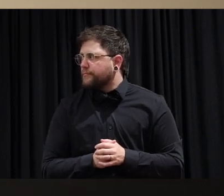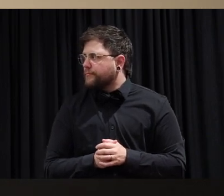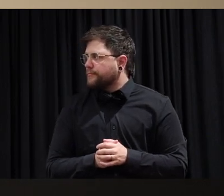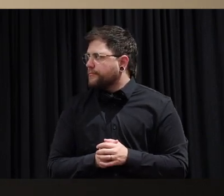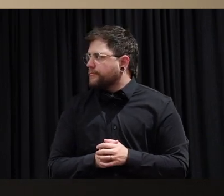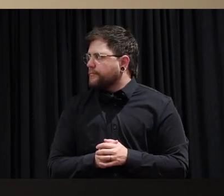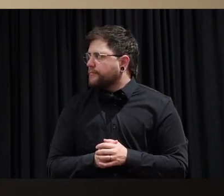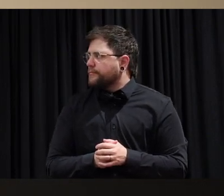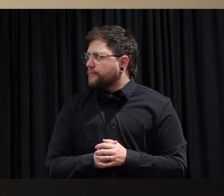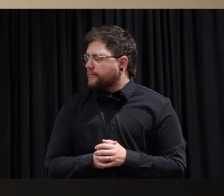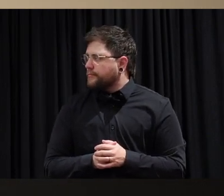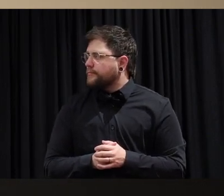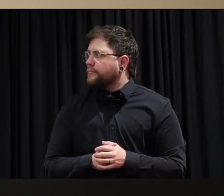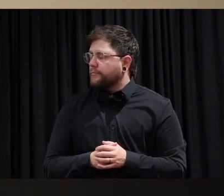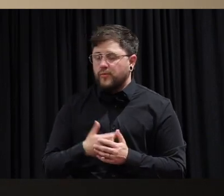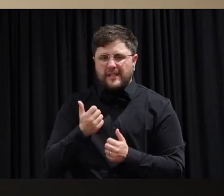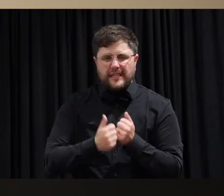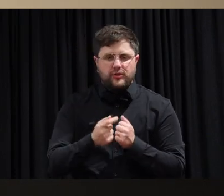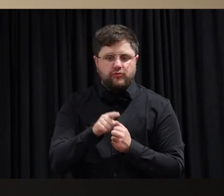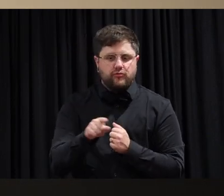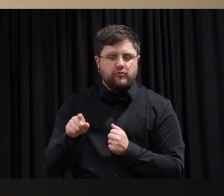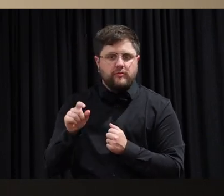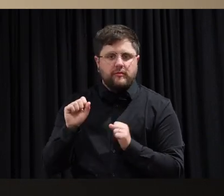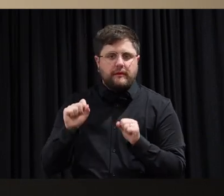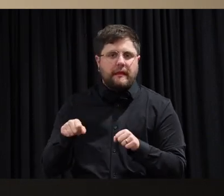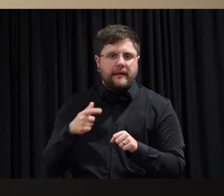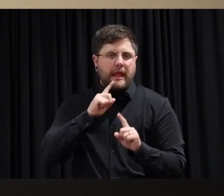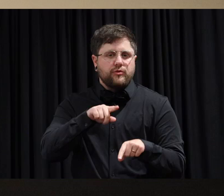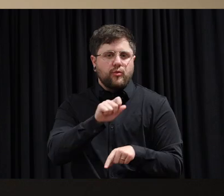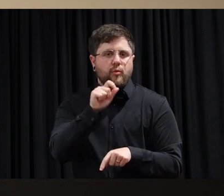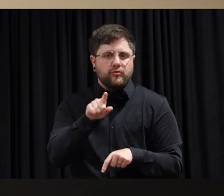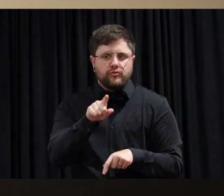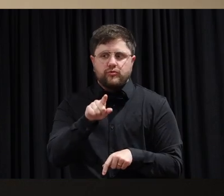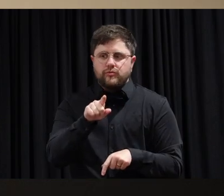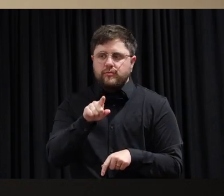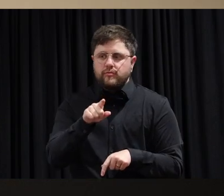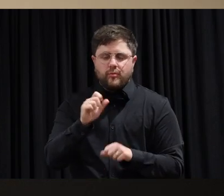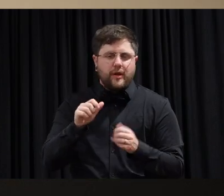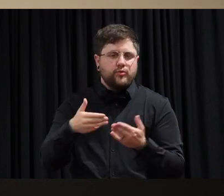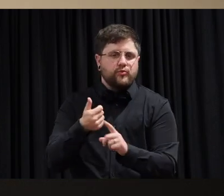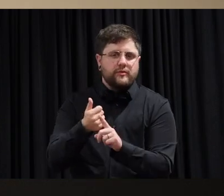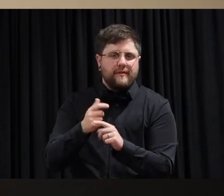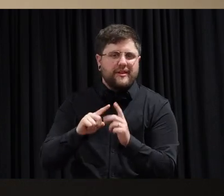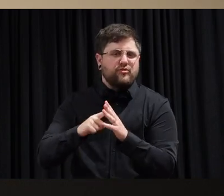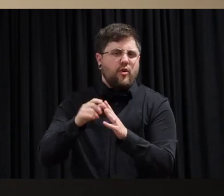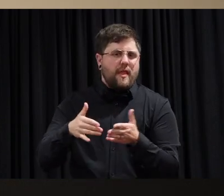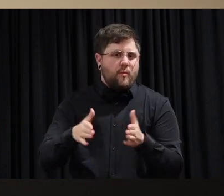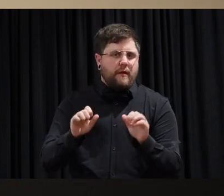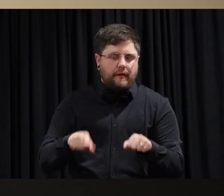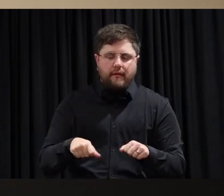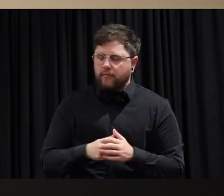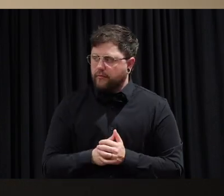And each one of you, if you'd like to take the question, we can do that and just come introduce yourselves, and we'll start that way,